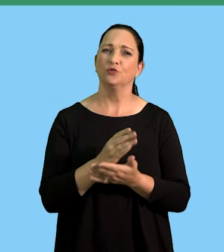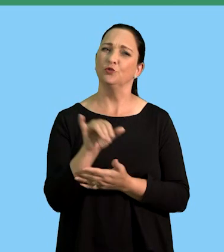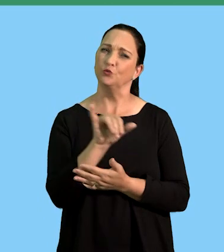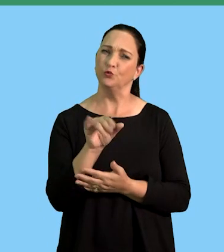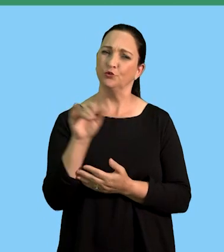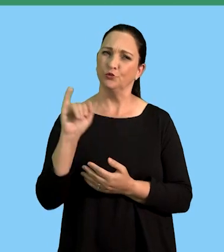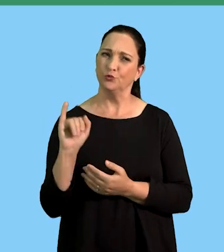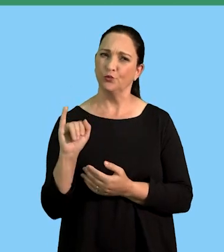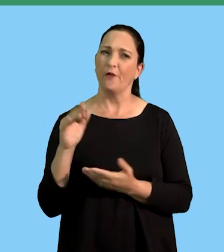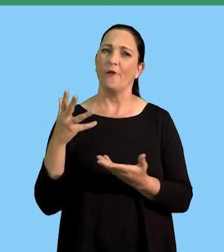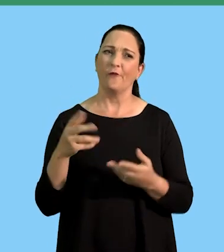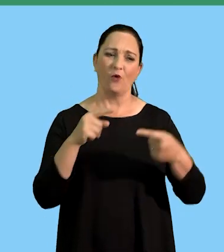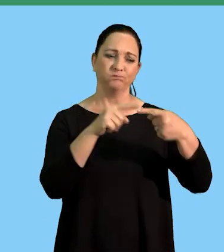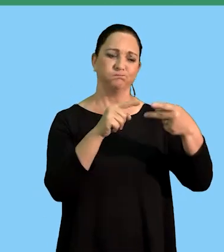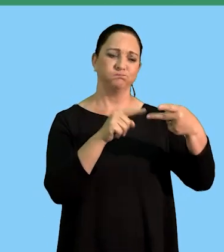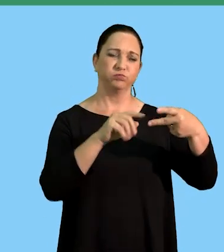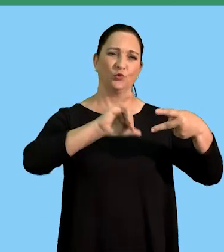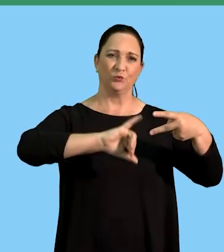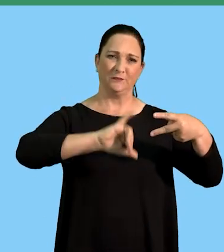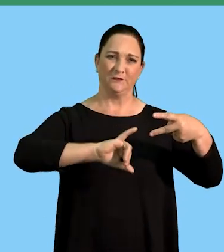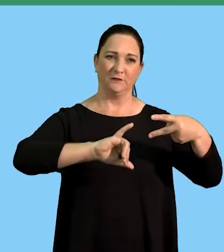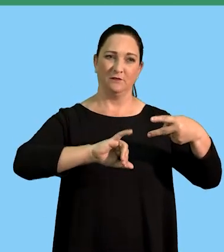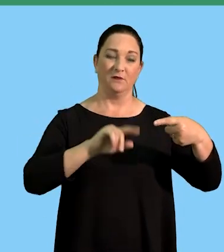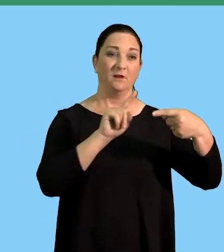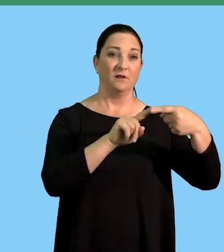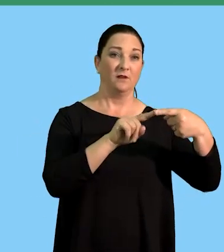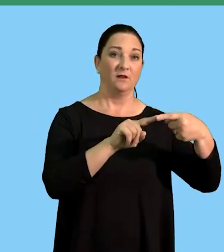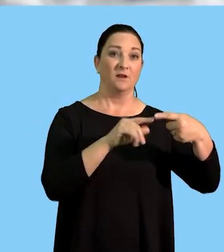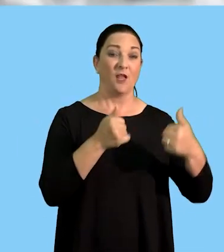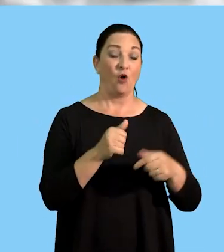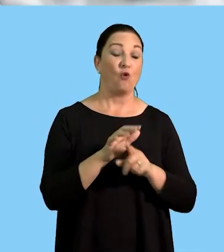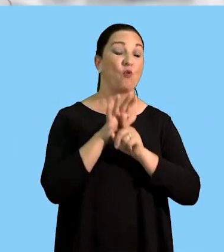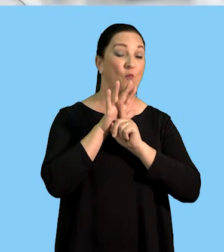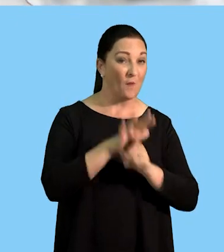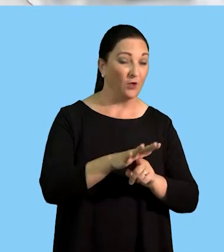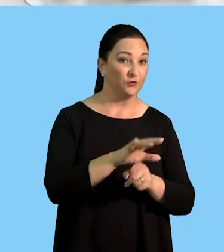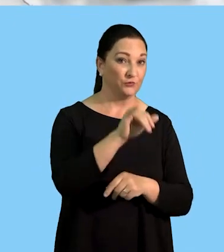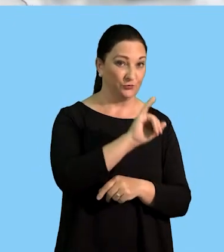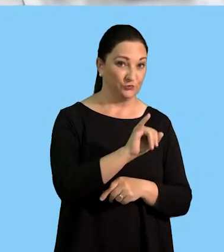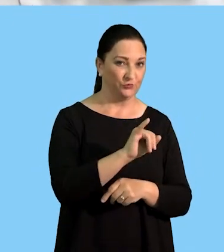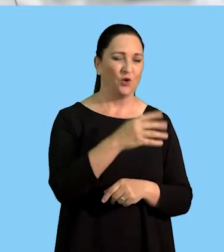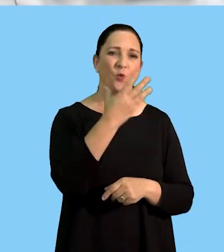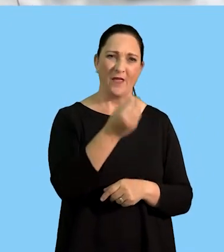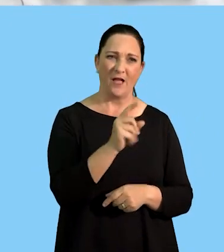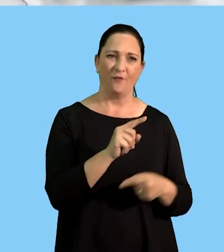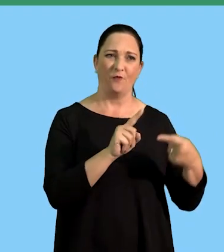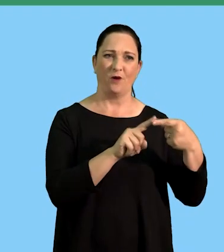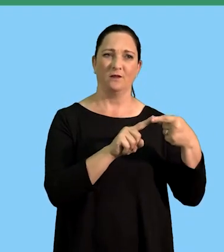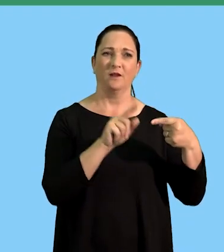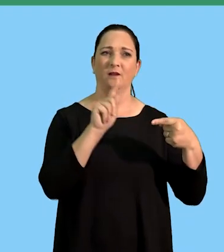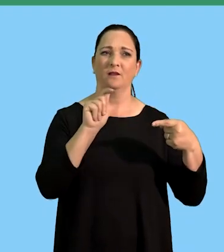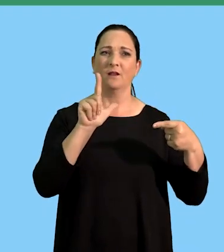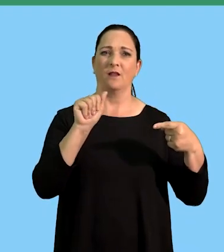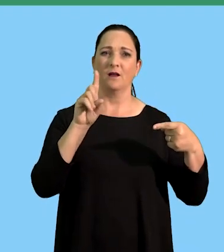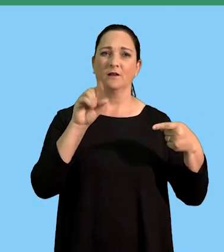applicable to each statement below. So we are talking about the types of compulsory insurance. Here we have Tladi, who will